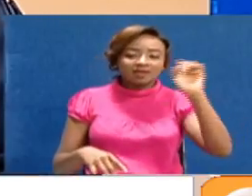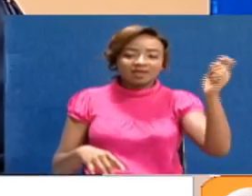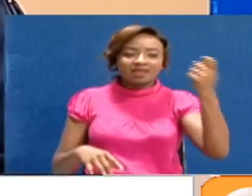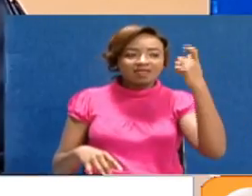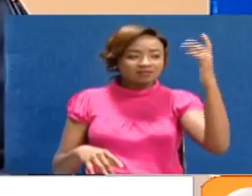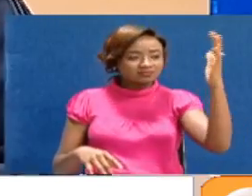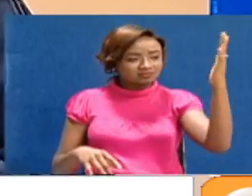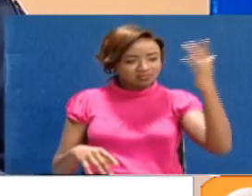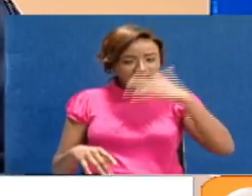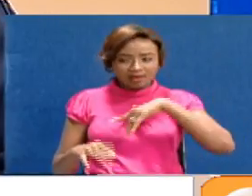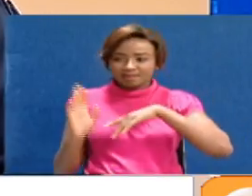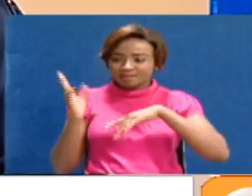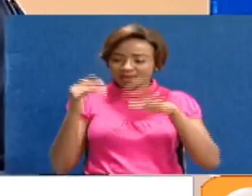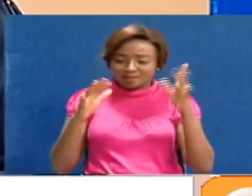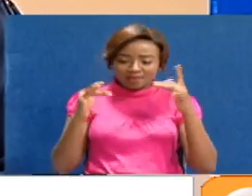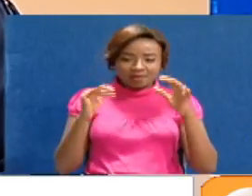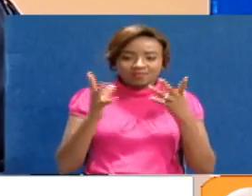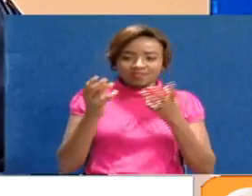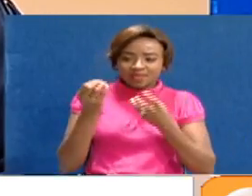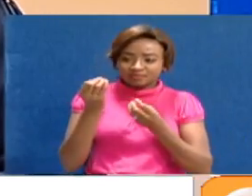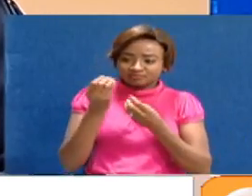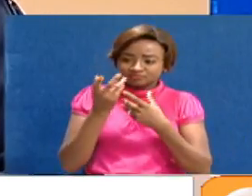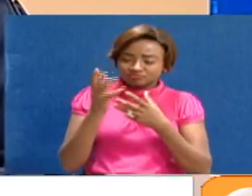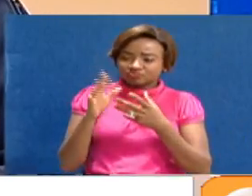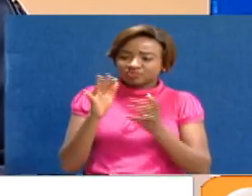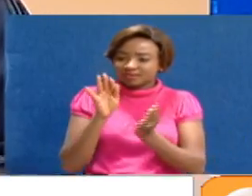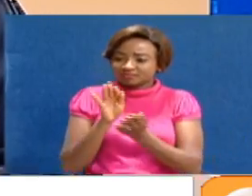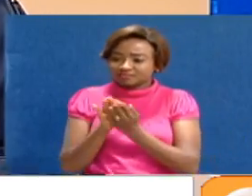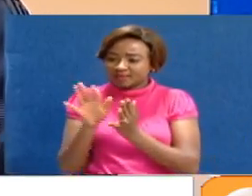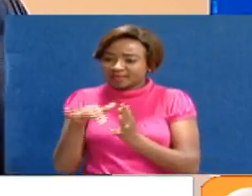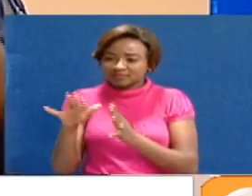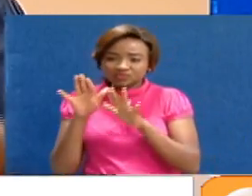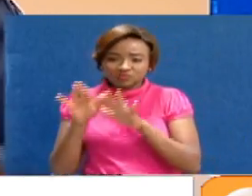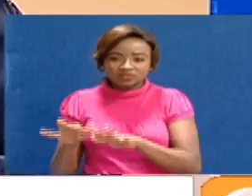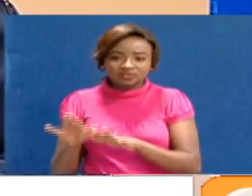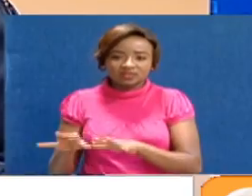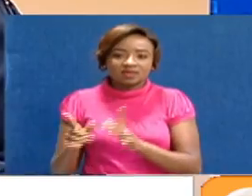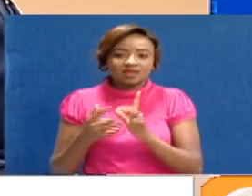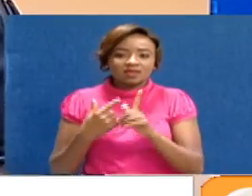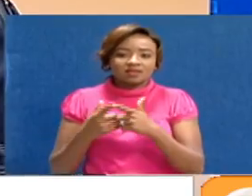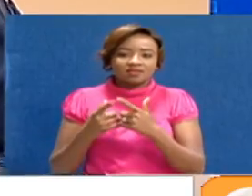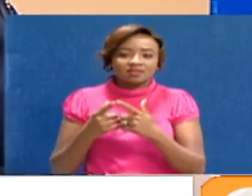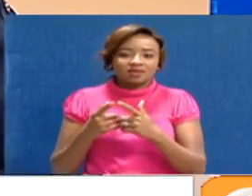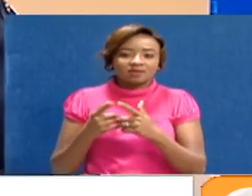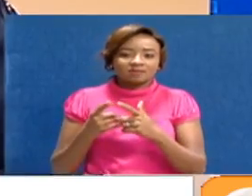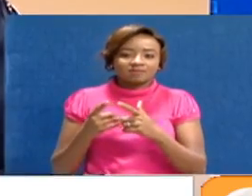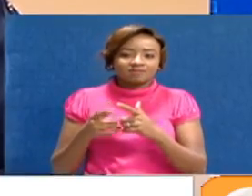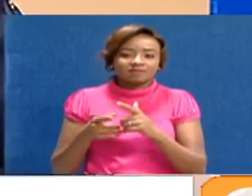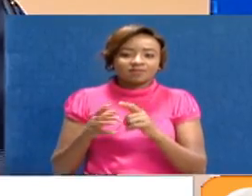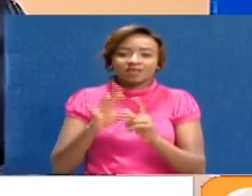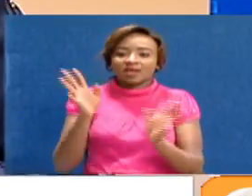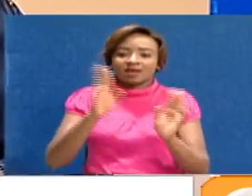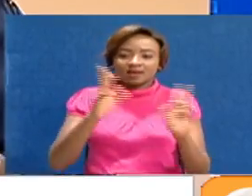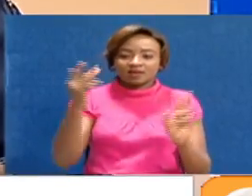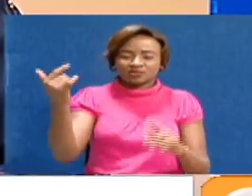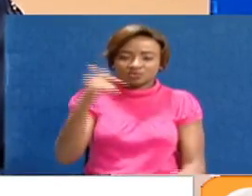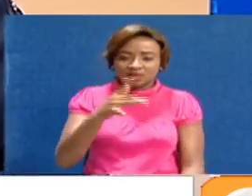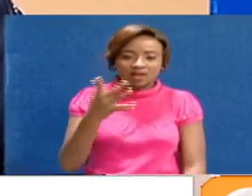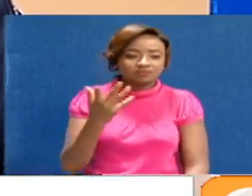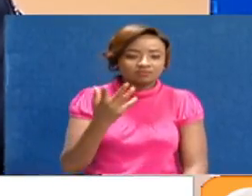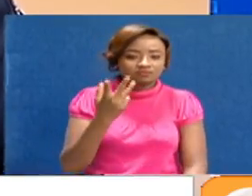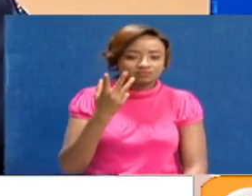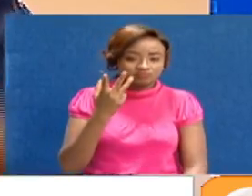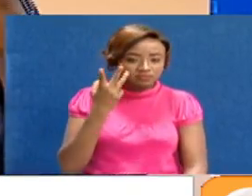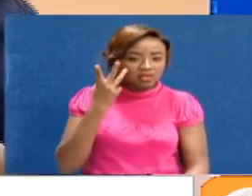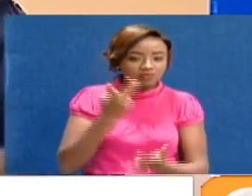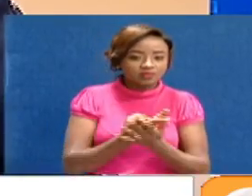to Nairobi, supply them, accommodate them, and keep them, and they are ready to testify. Yeah. And when they come